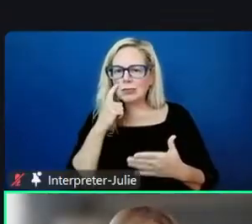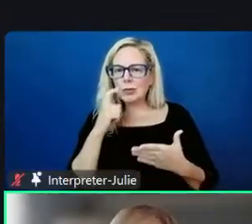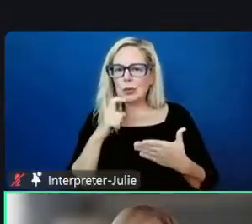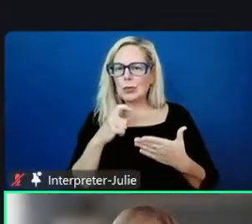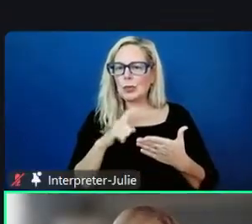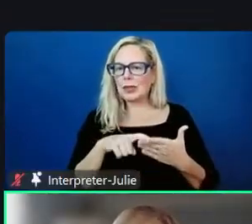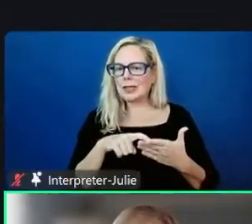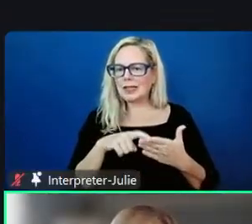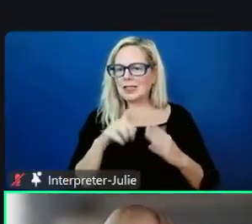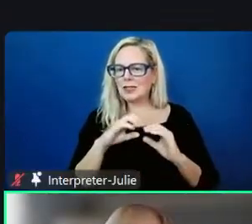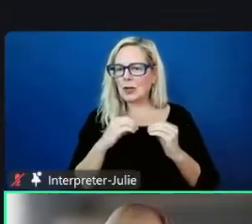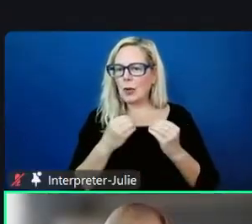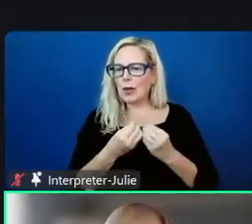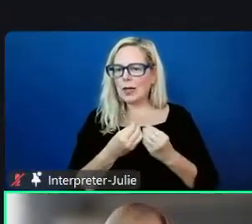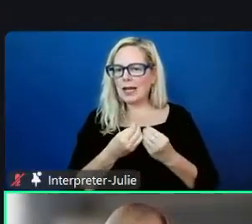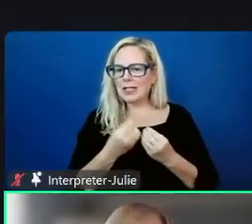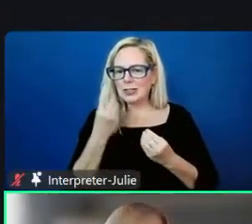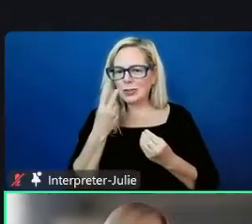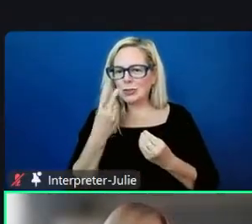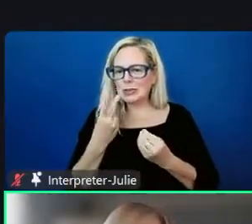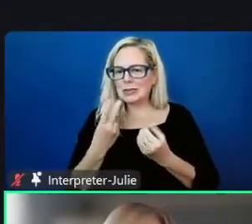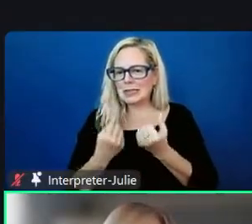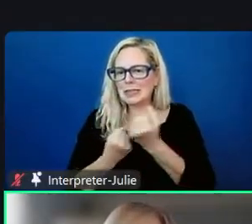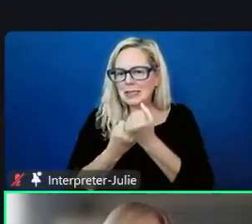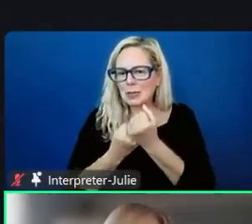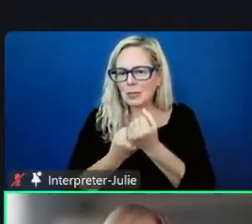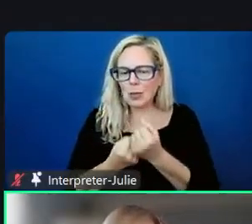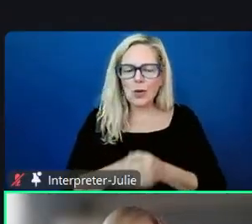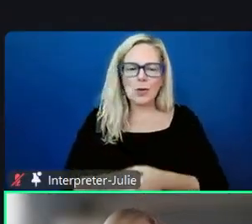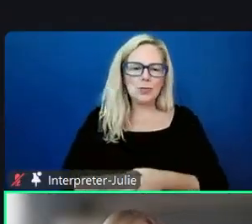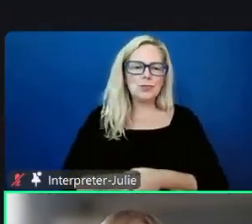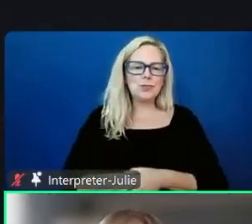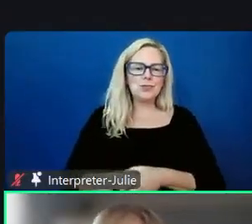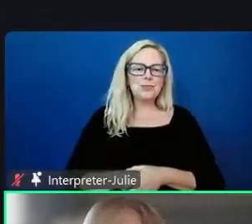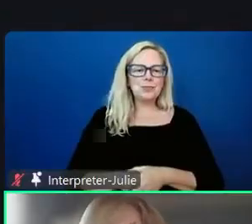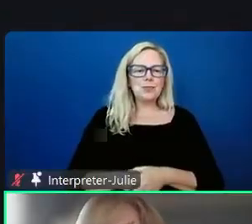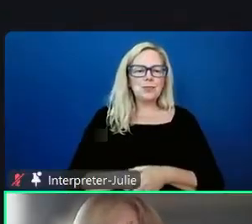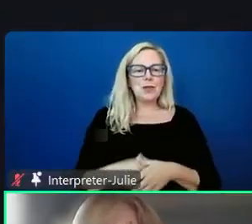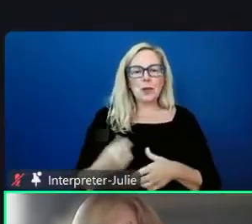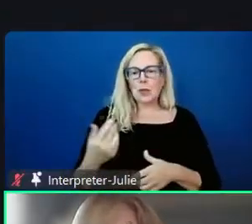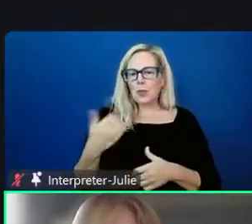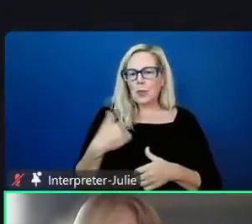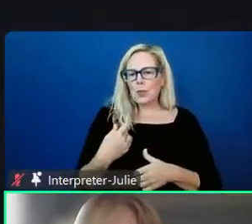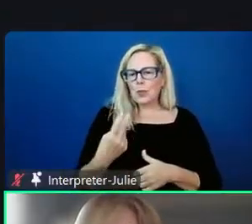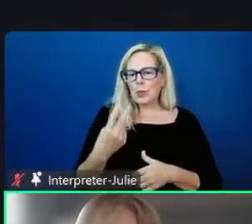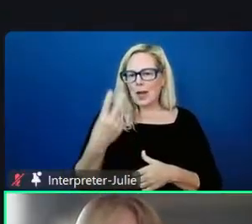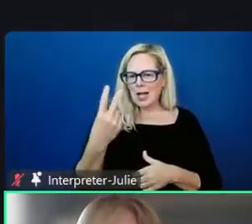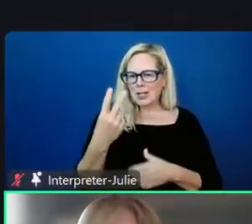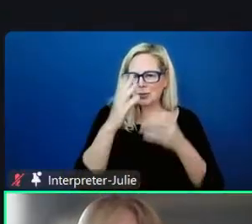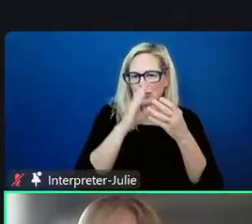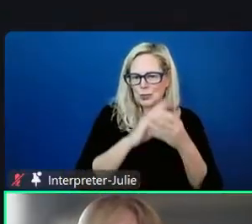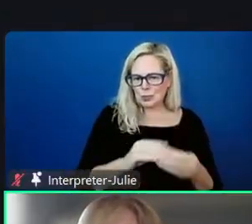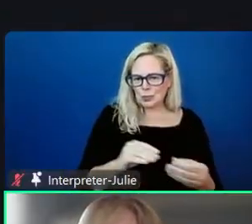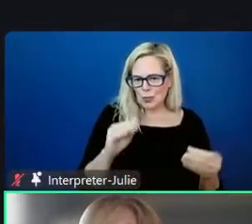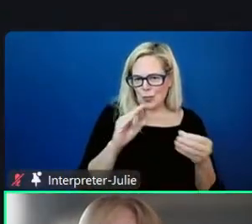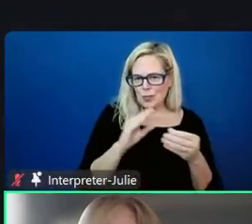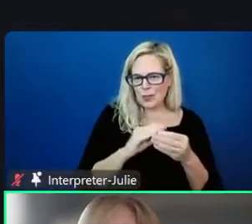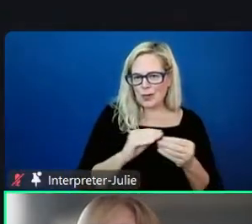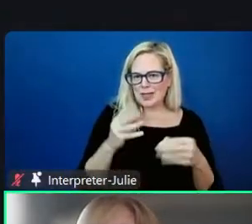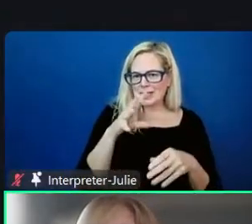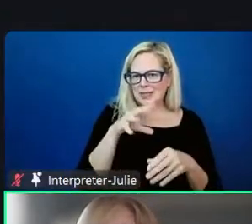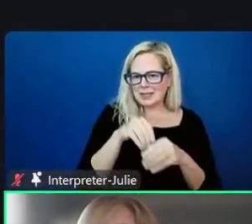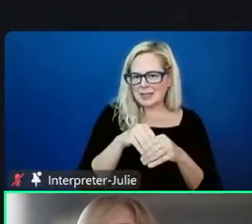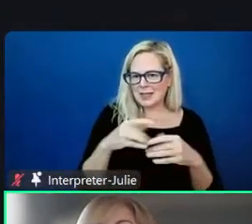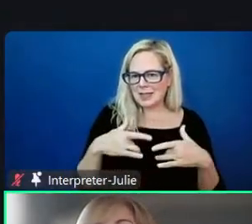to see that kind of support. And so we featured 2 stories at this event. And the first